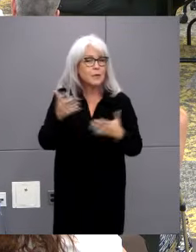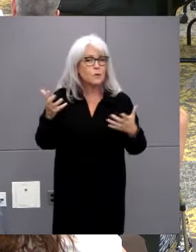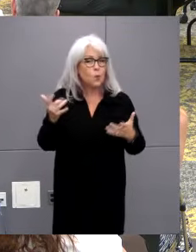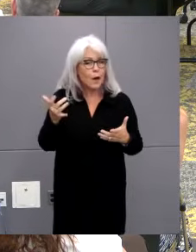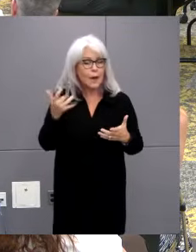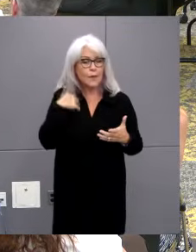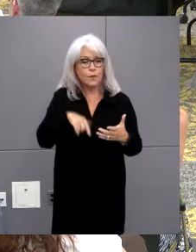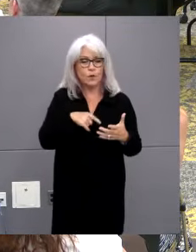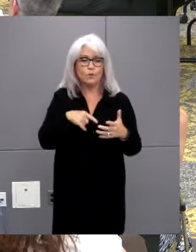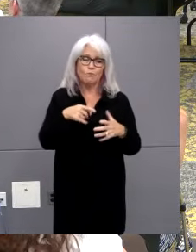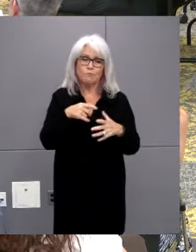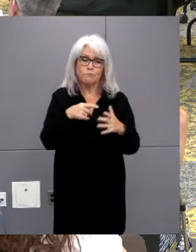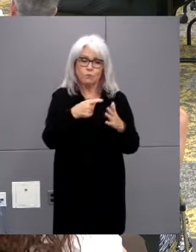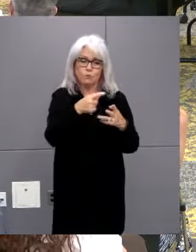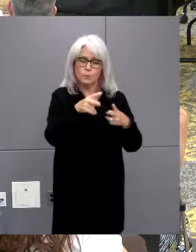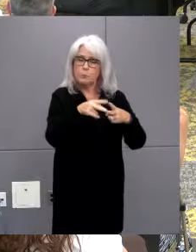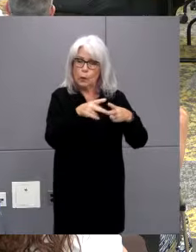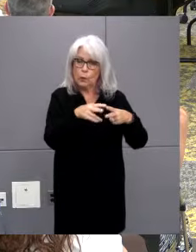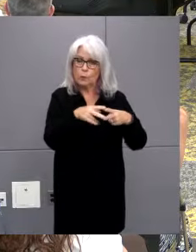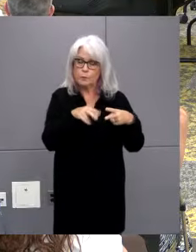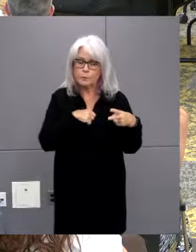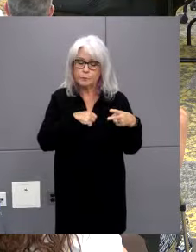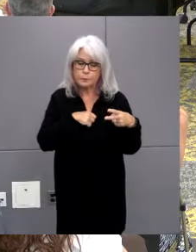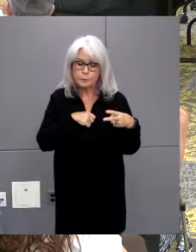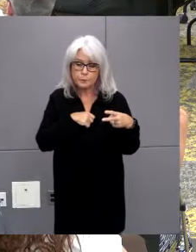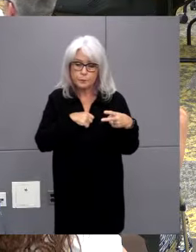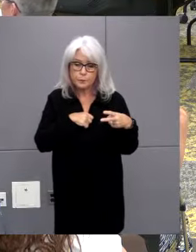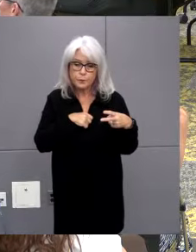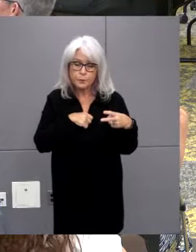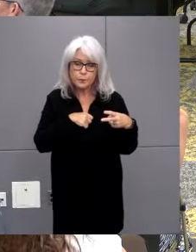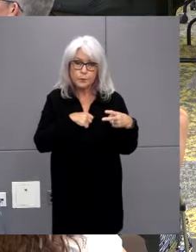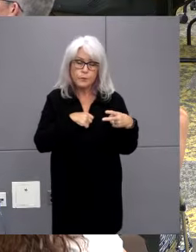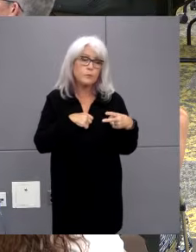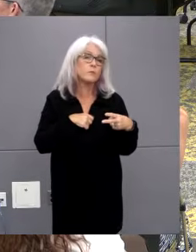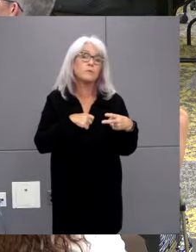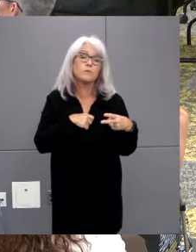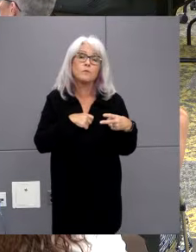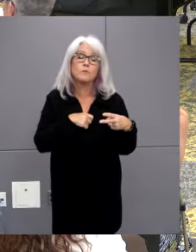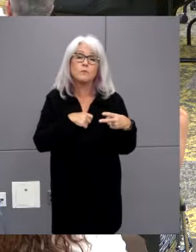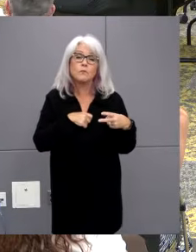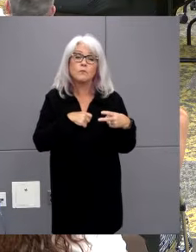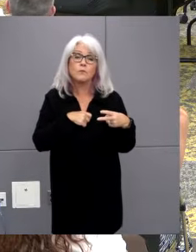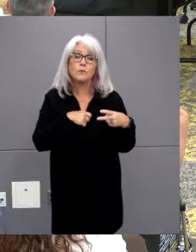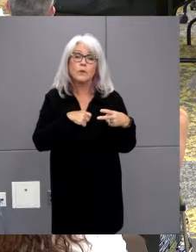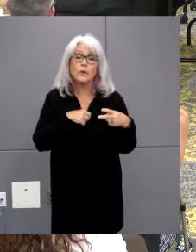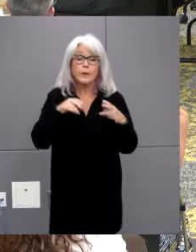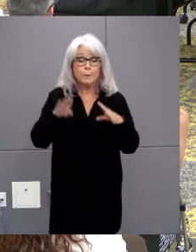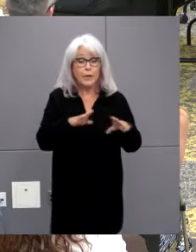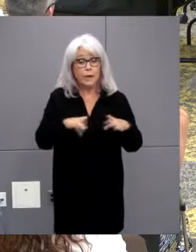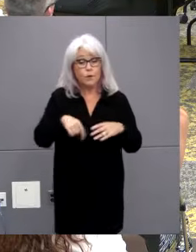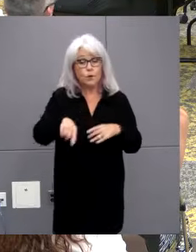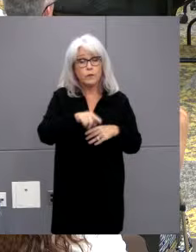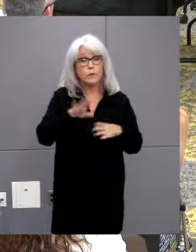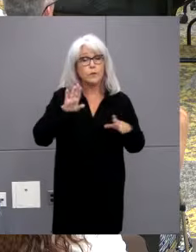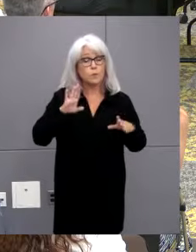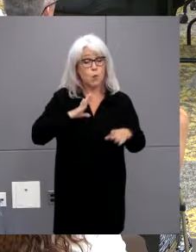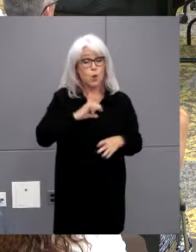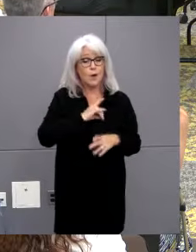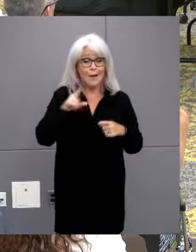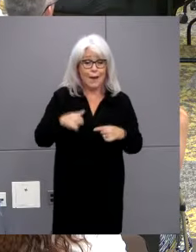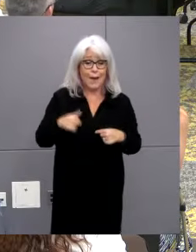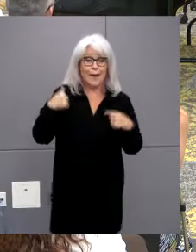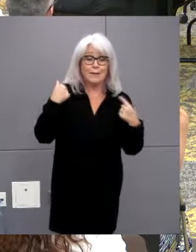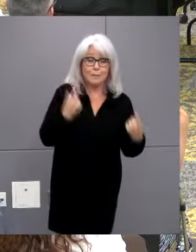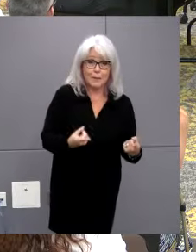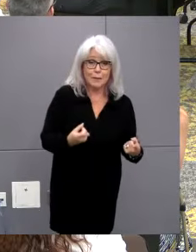they're referenced. So in other words, this board has been conducting itself in small boards